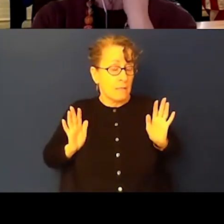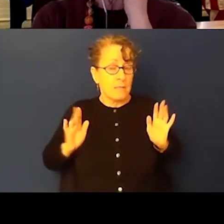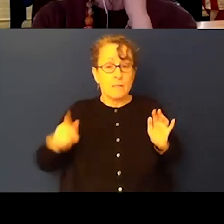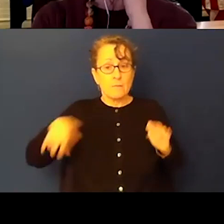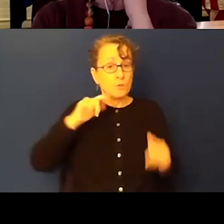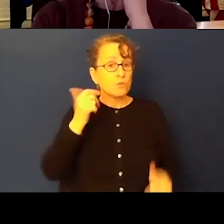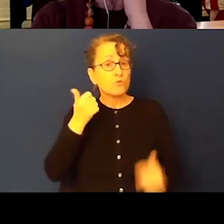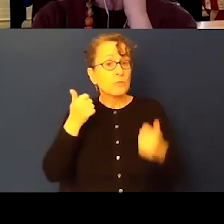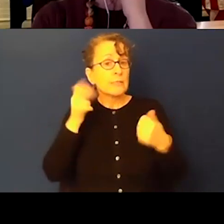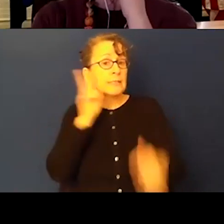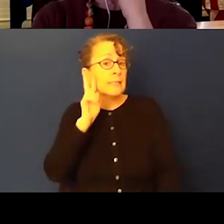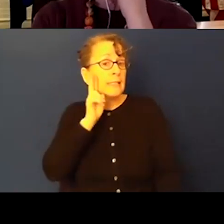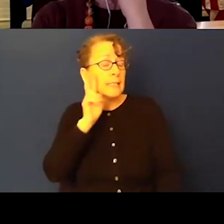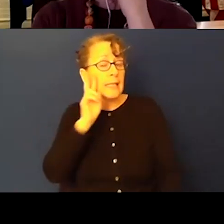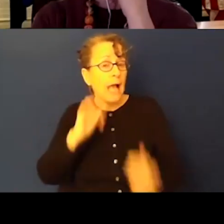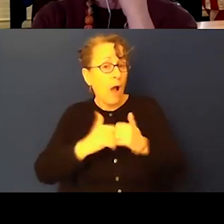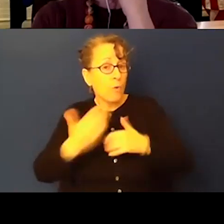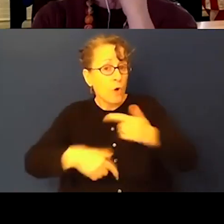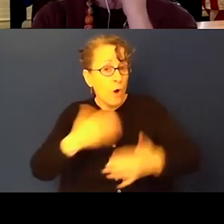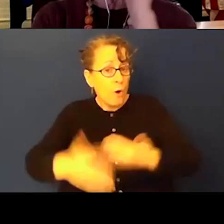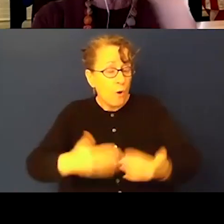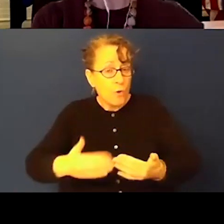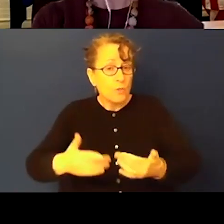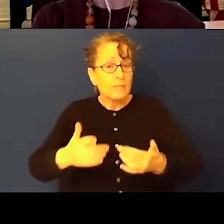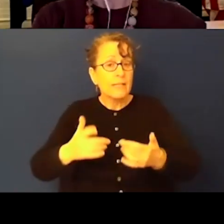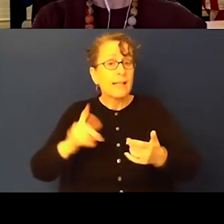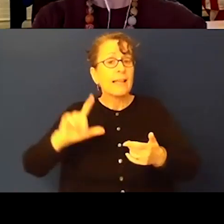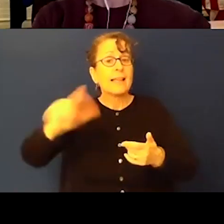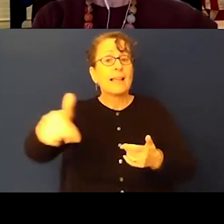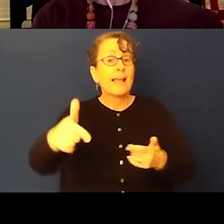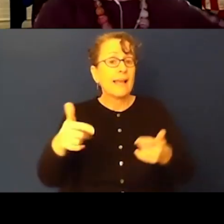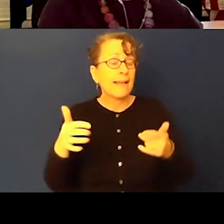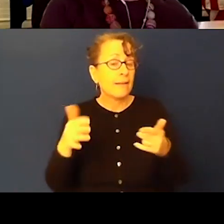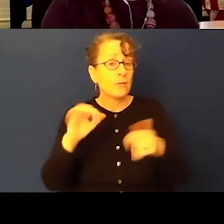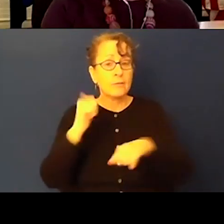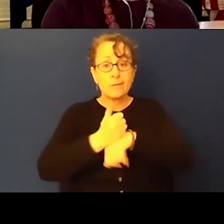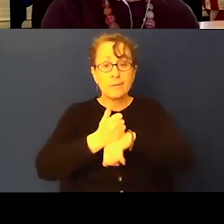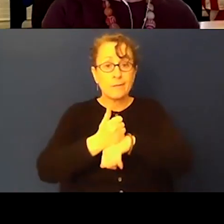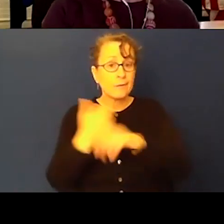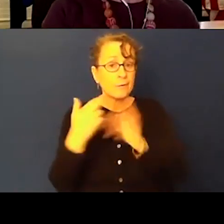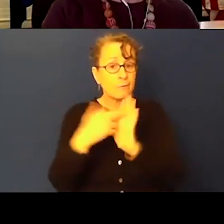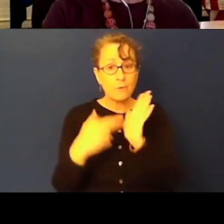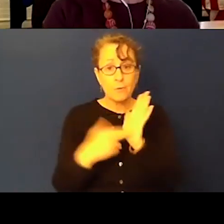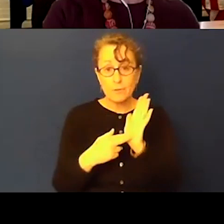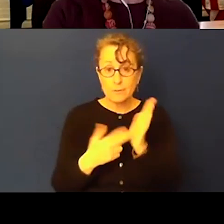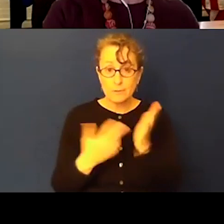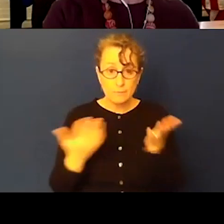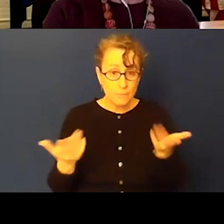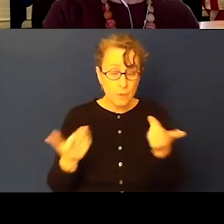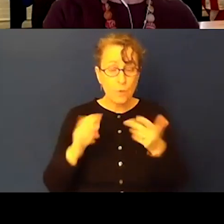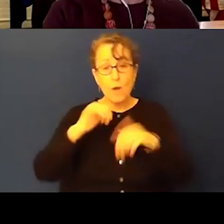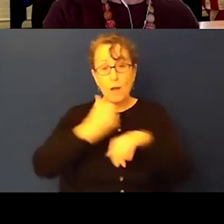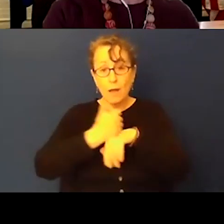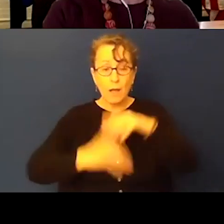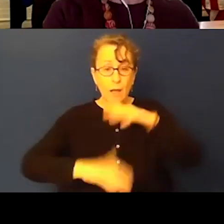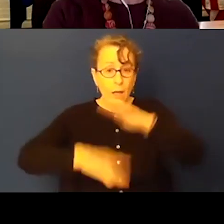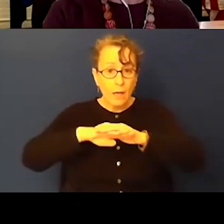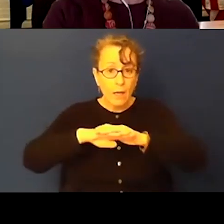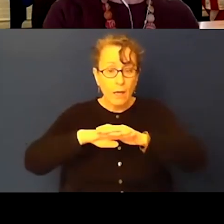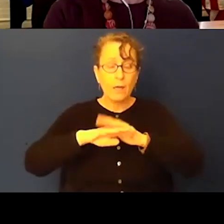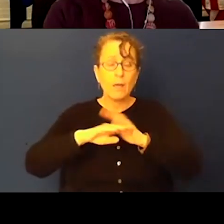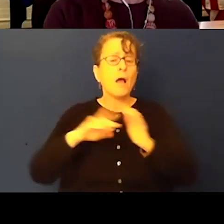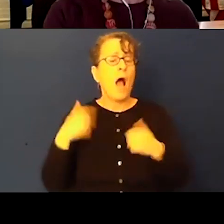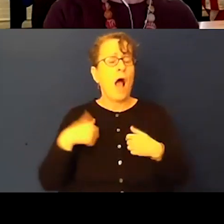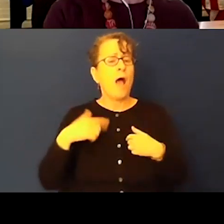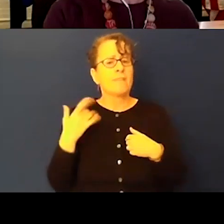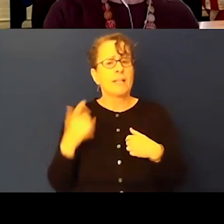then make boundary related decisions or not, you know, I think that's okay. I just think it's a conscious decision you should make rather than